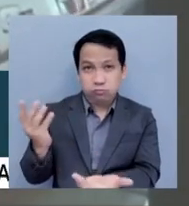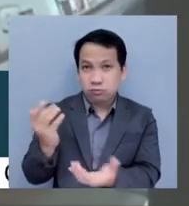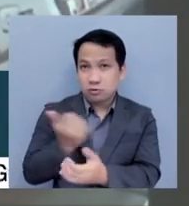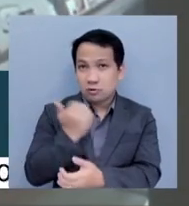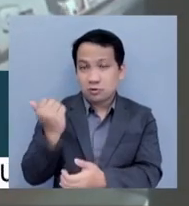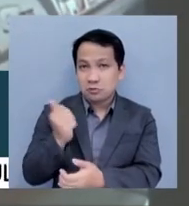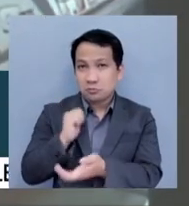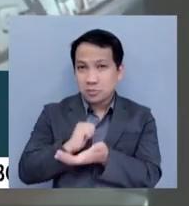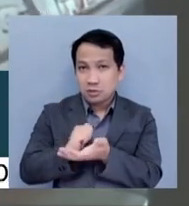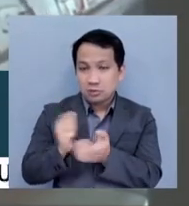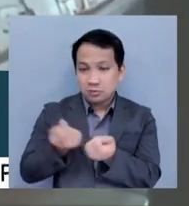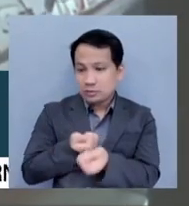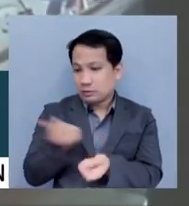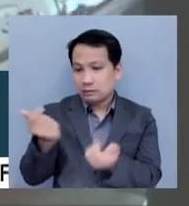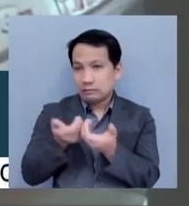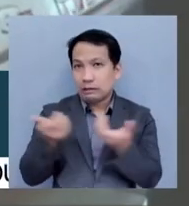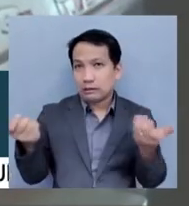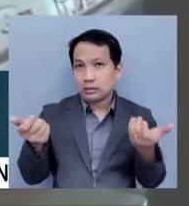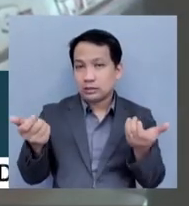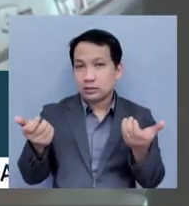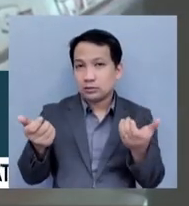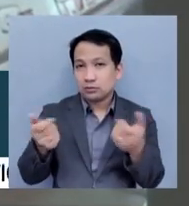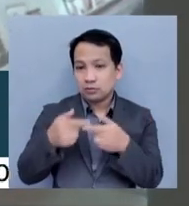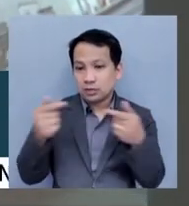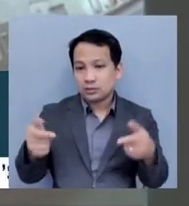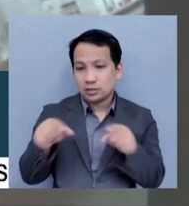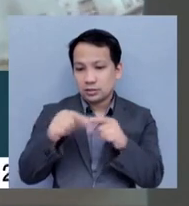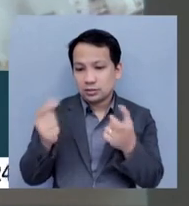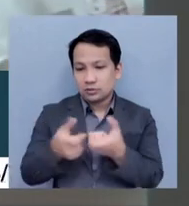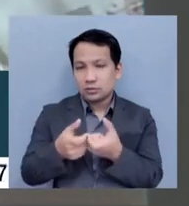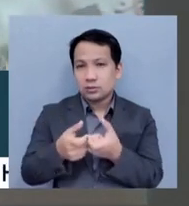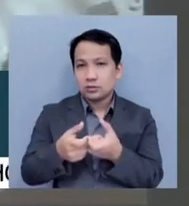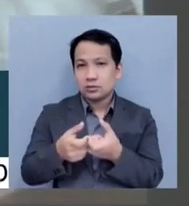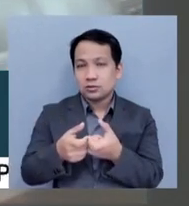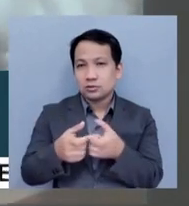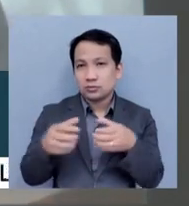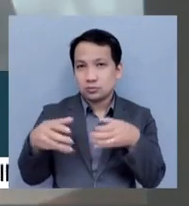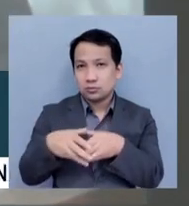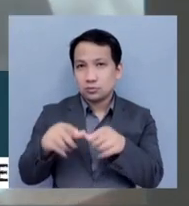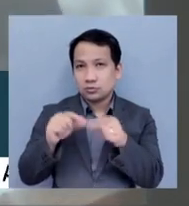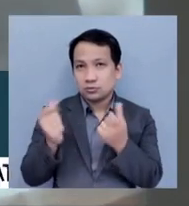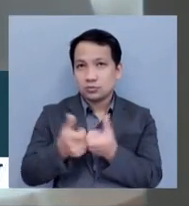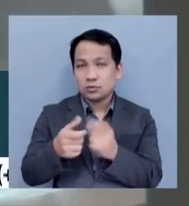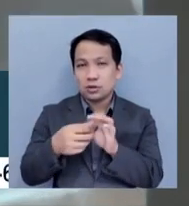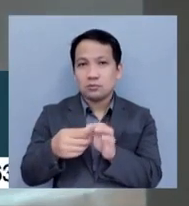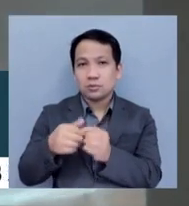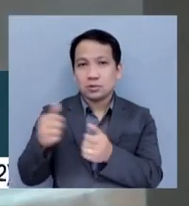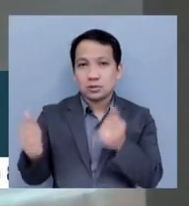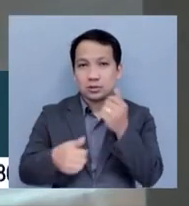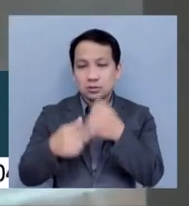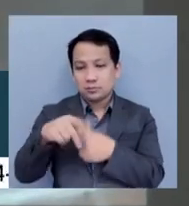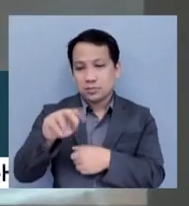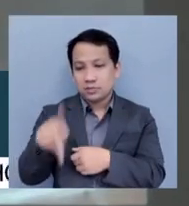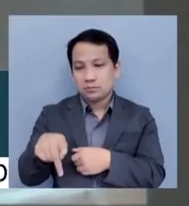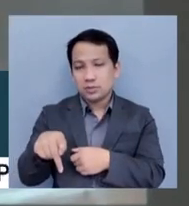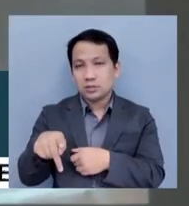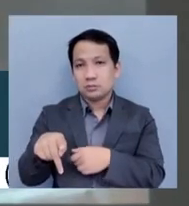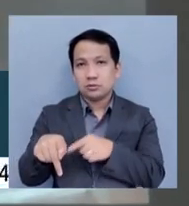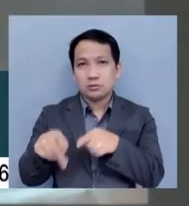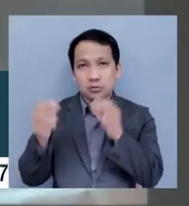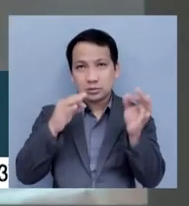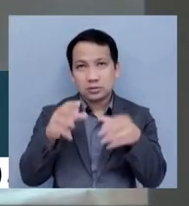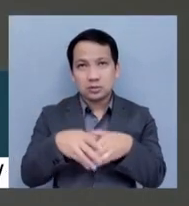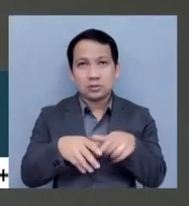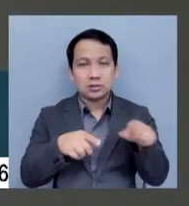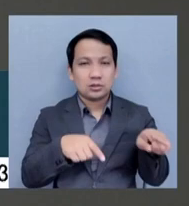abolishing the anti-drug unit, anti-illegal drug unit of the PNP? Mm-hmm. Sabi po naman